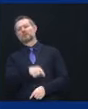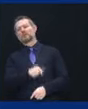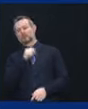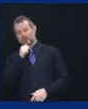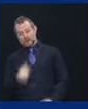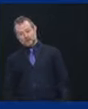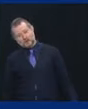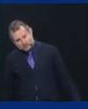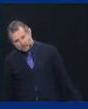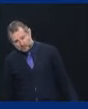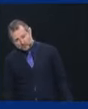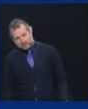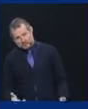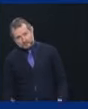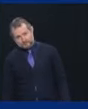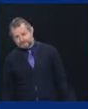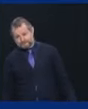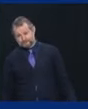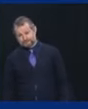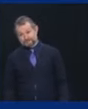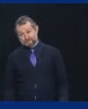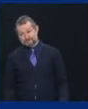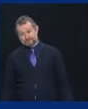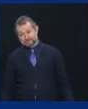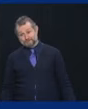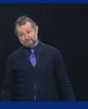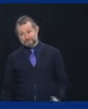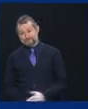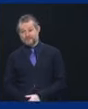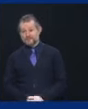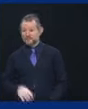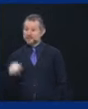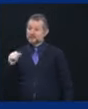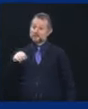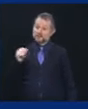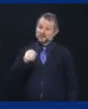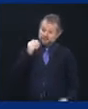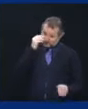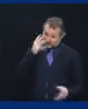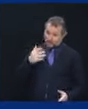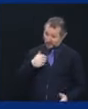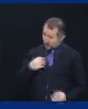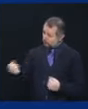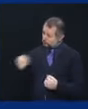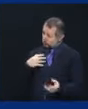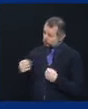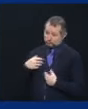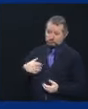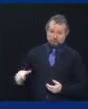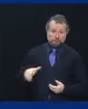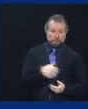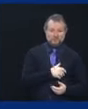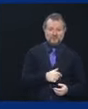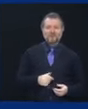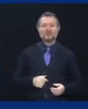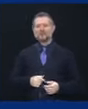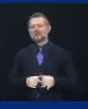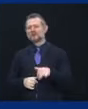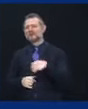so, yes, information that we get that is correct, we will give